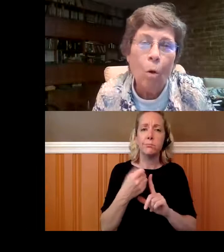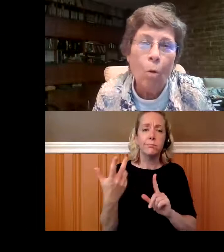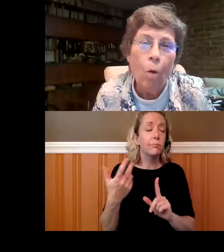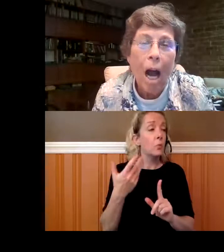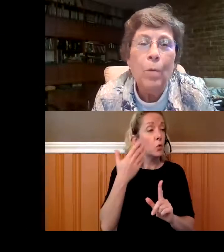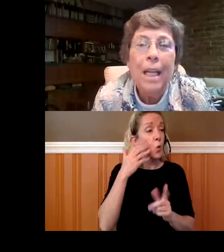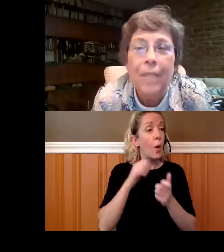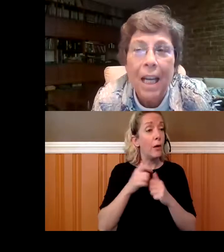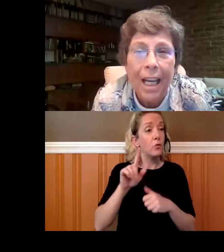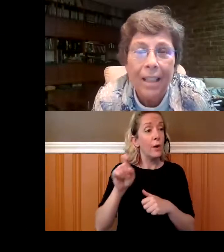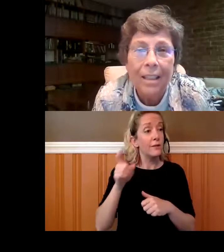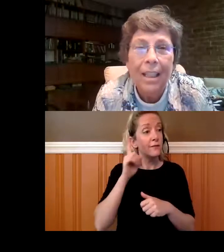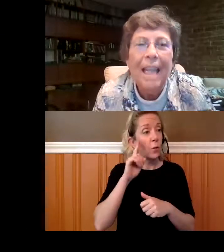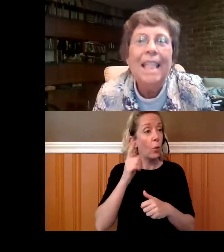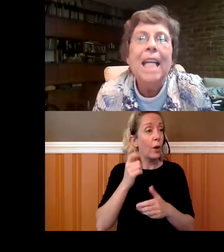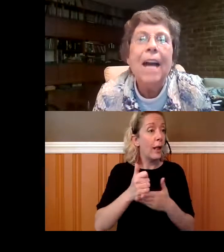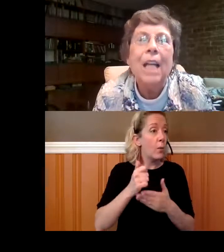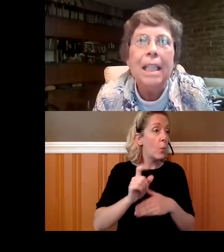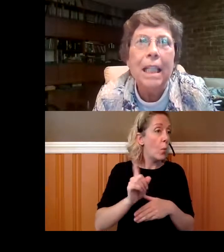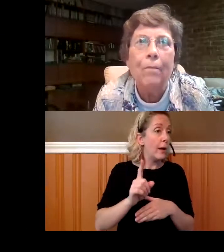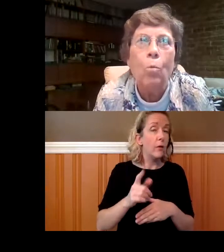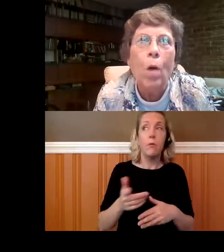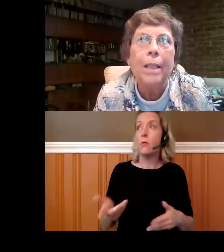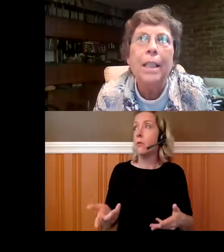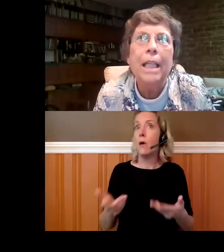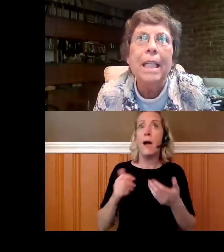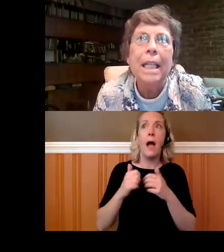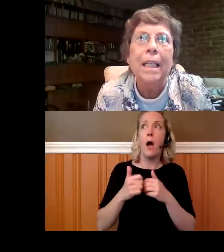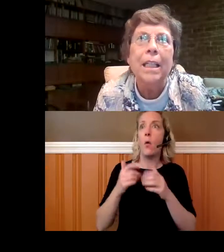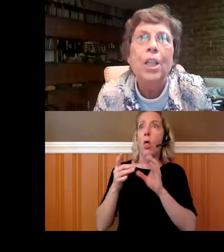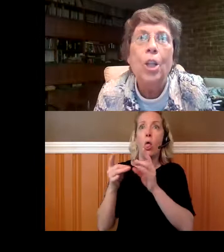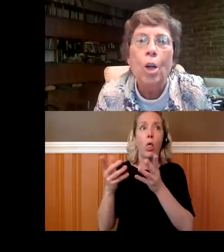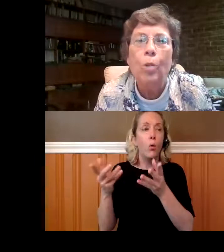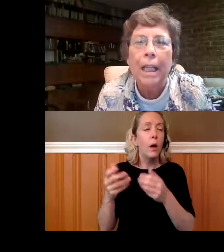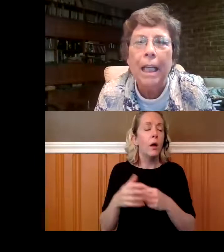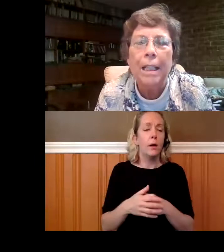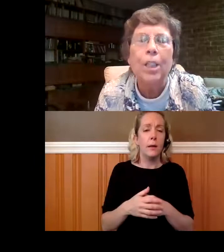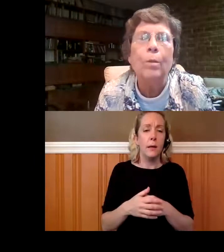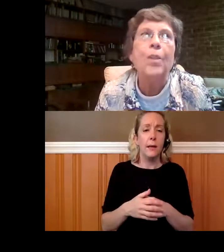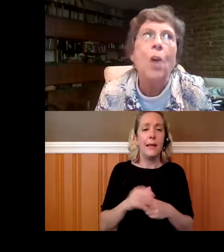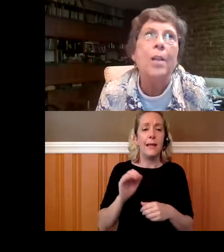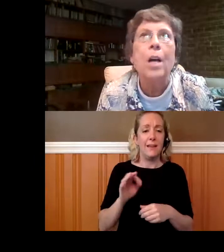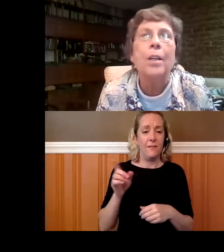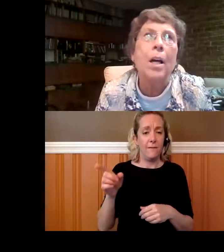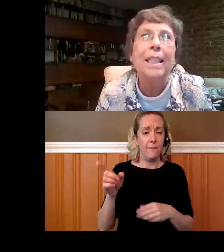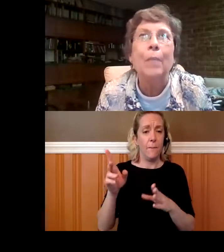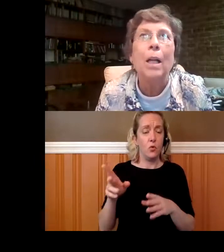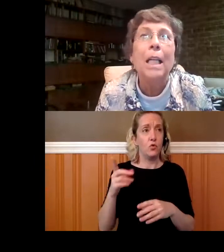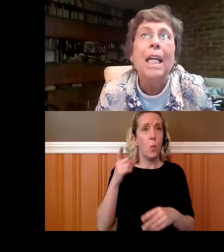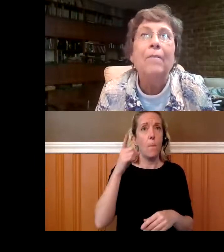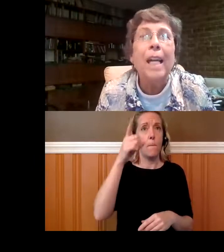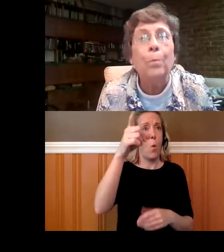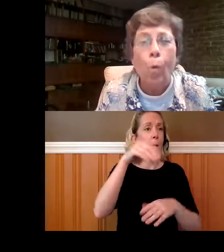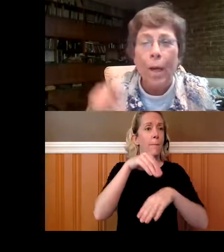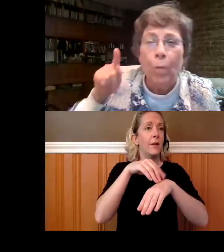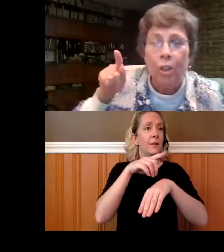idea of what he needed to know where he is. And so he thought and thought and thought. He said, well, if they could point which direction was McDonald's, I'd first